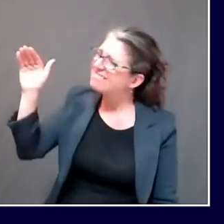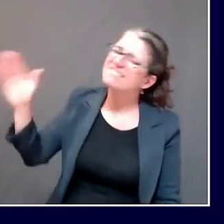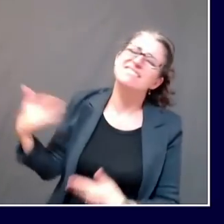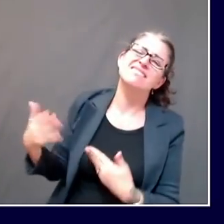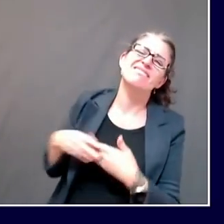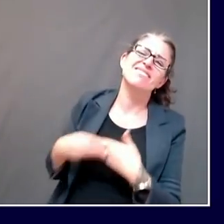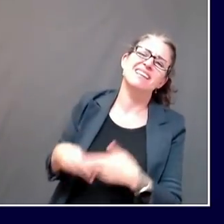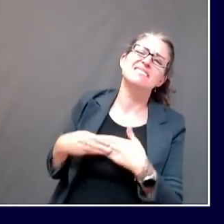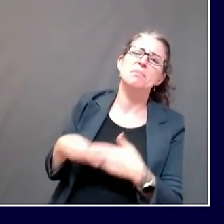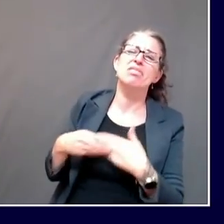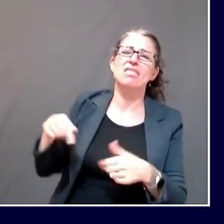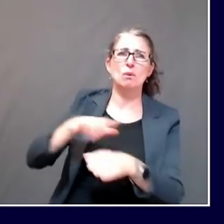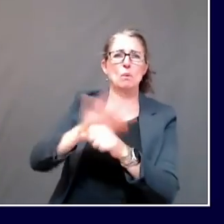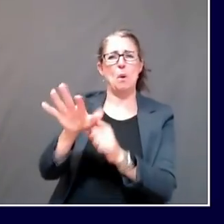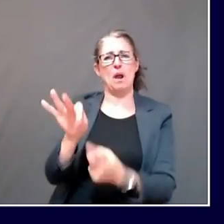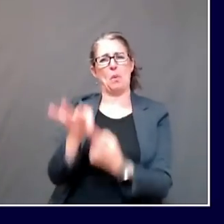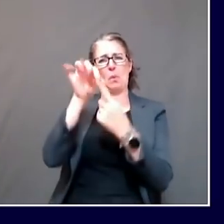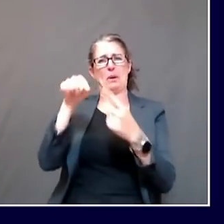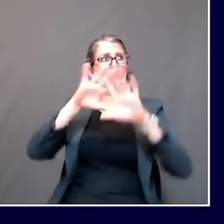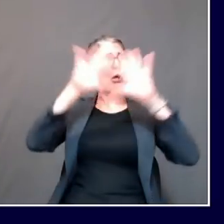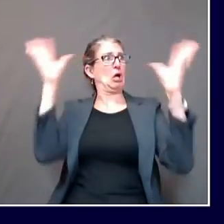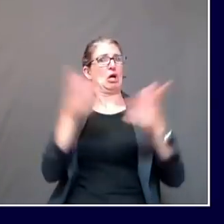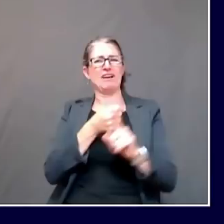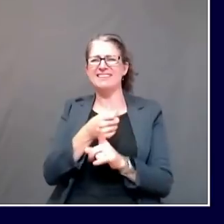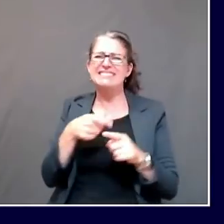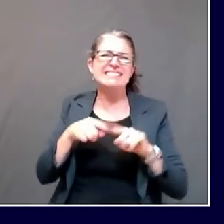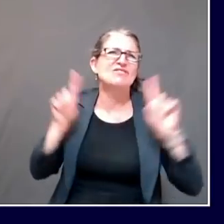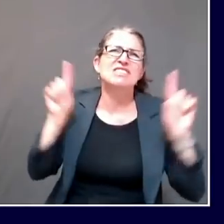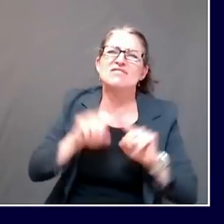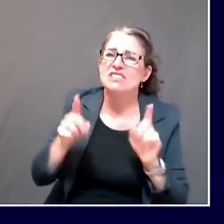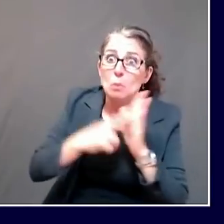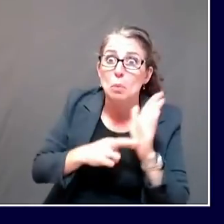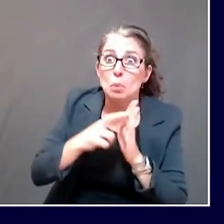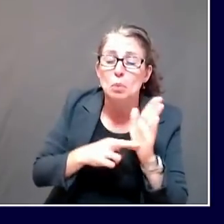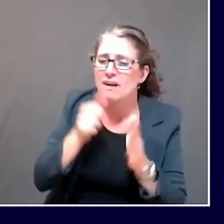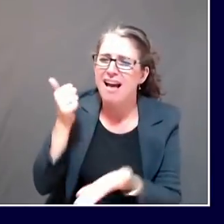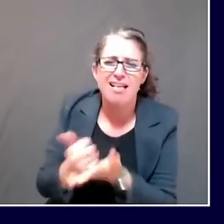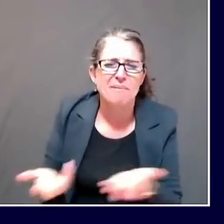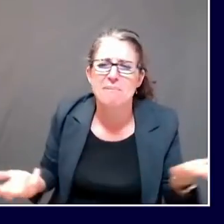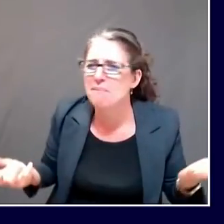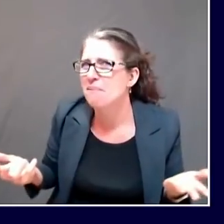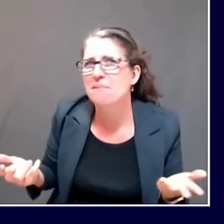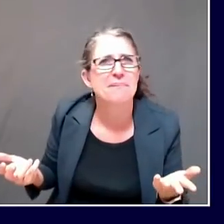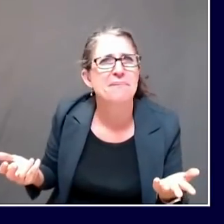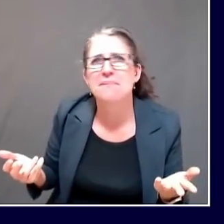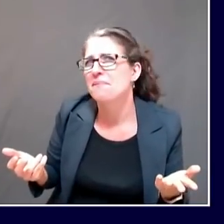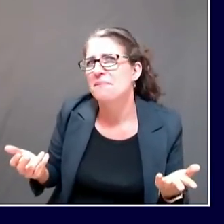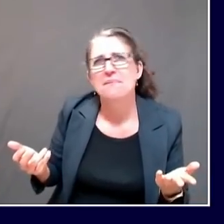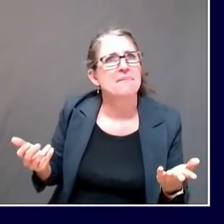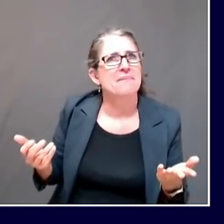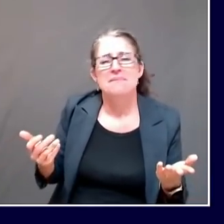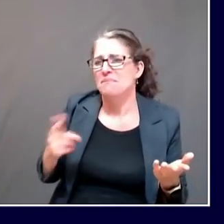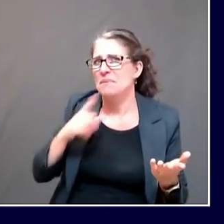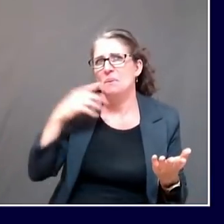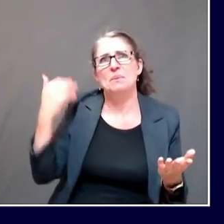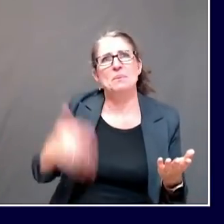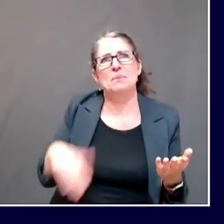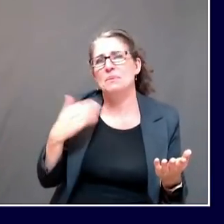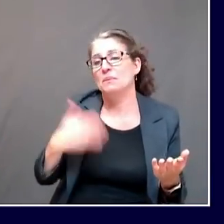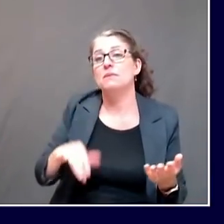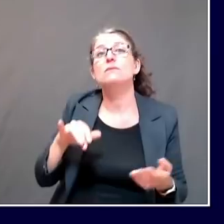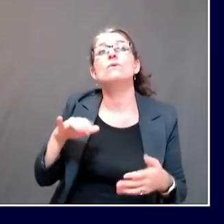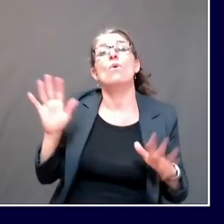revenue losses, significant revenue losses, due solely to COVID-19 and this unprecedented,